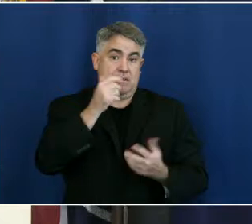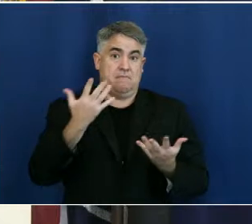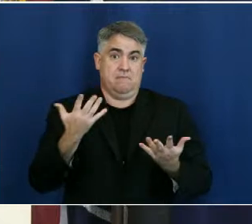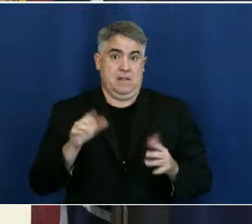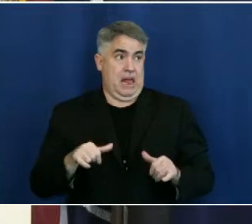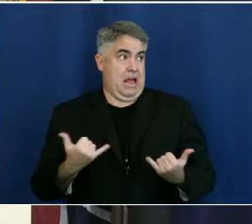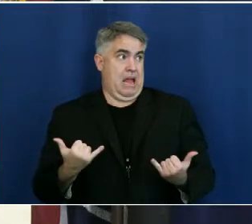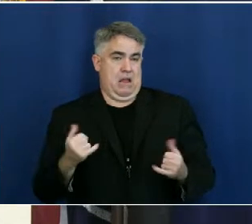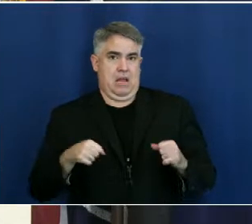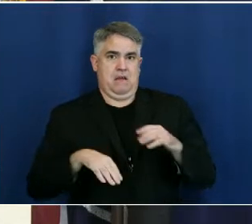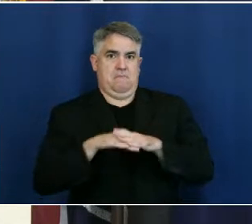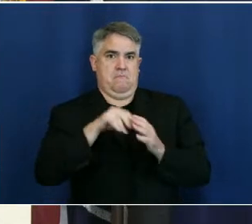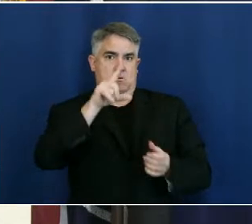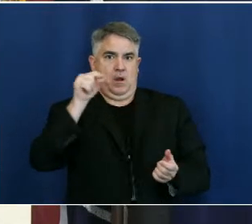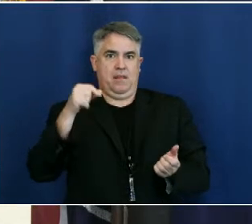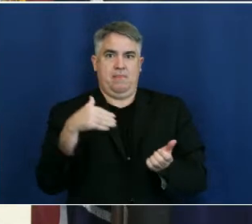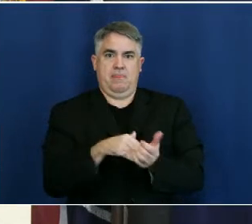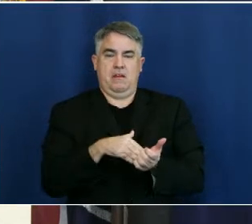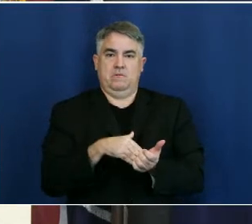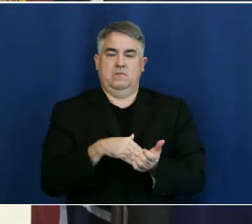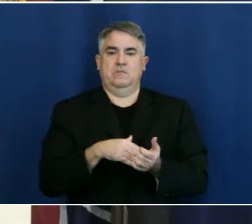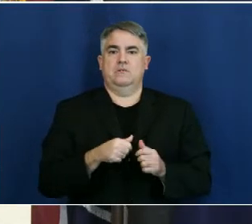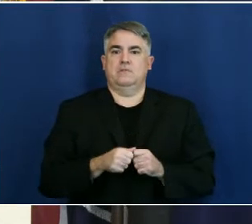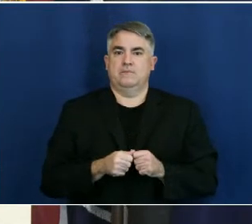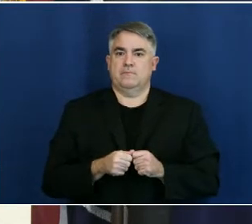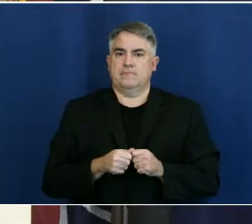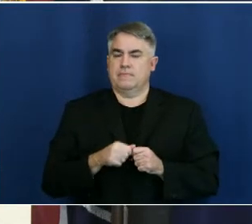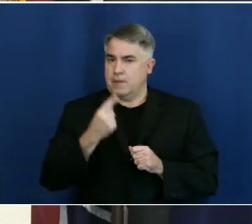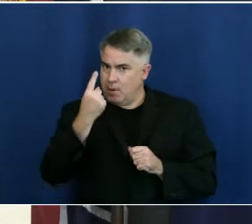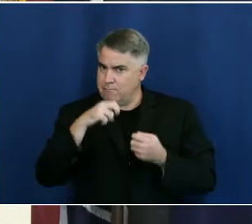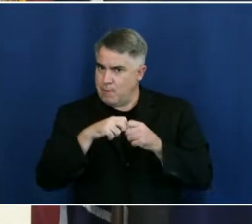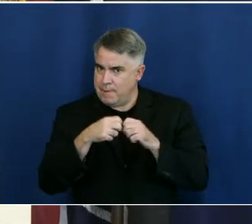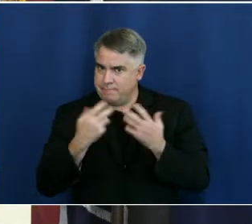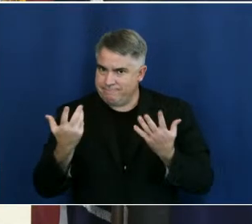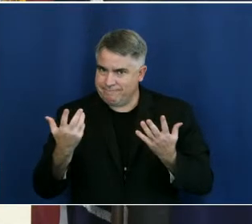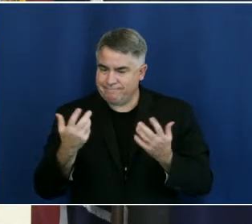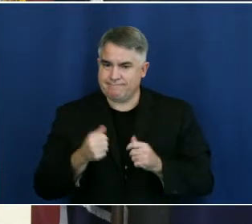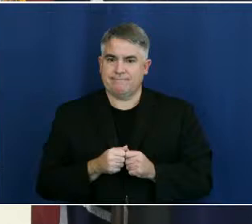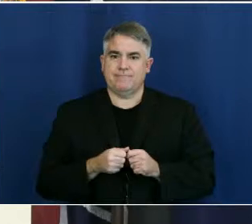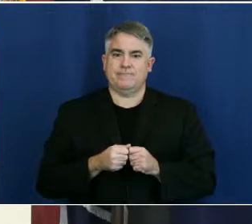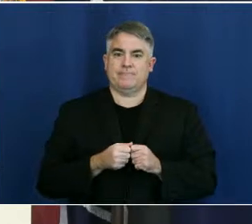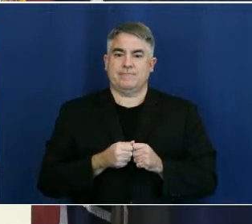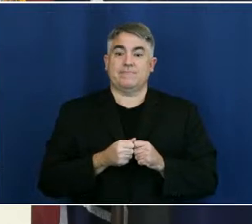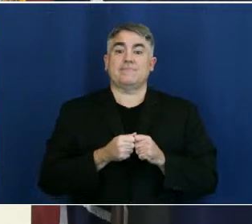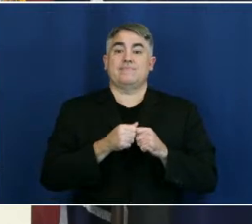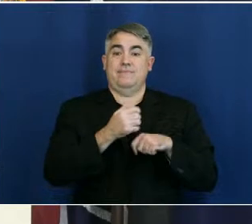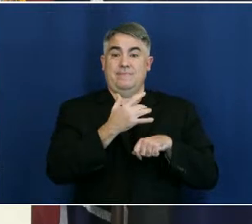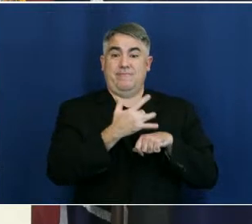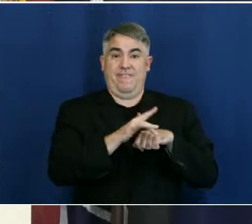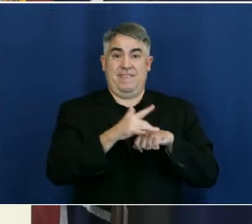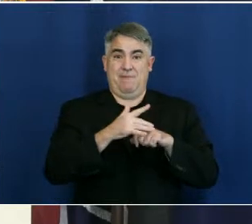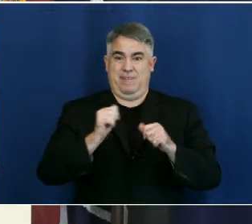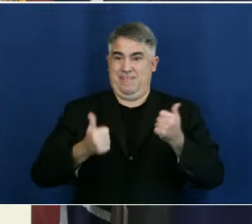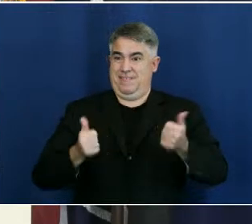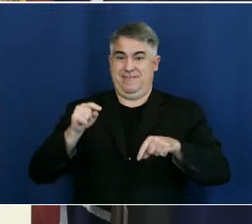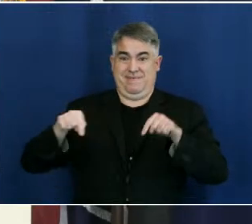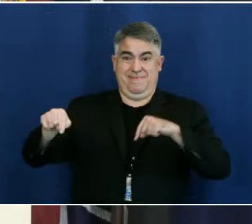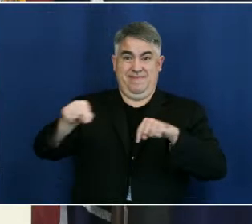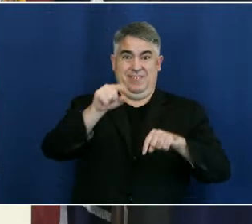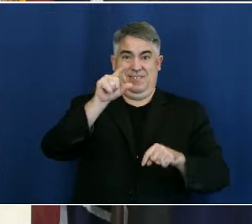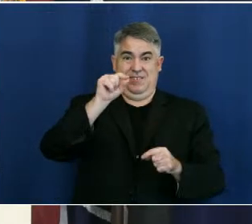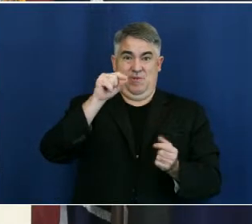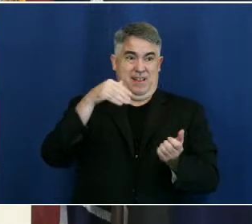day. The problem that we have now is our efforts have far outpaced the supply